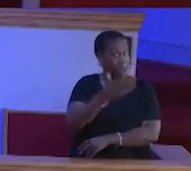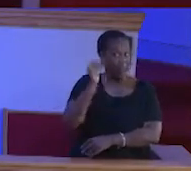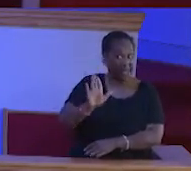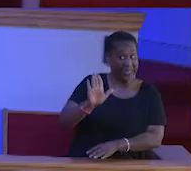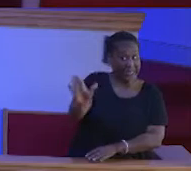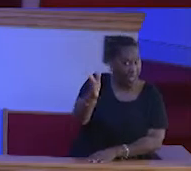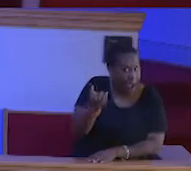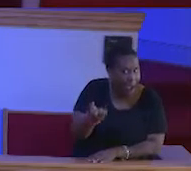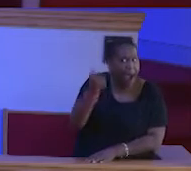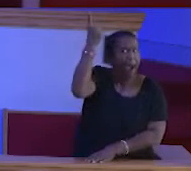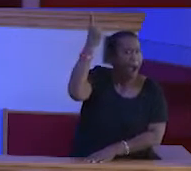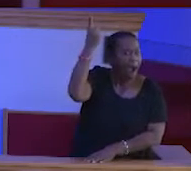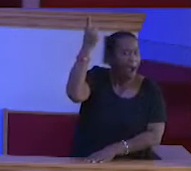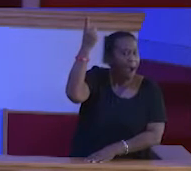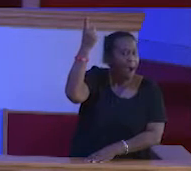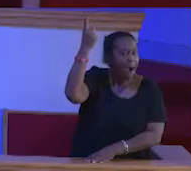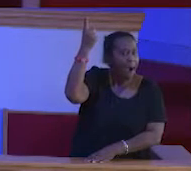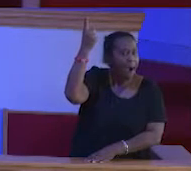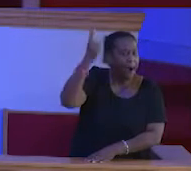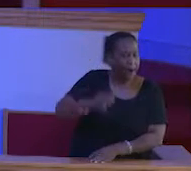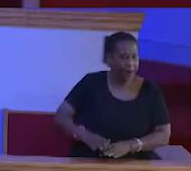breakthrough